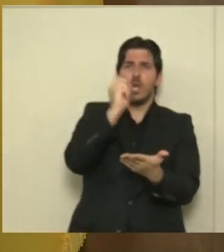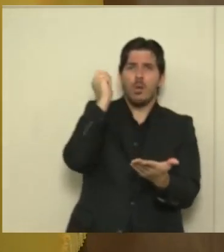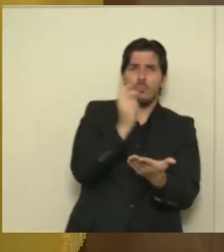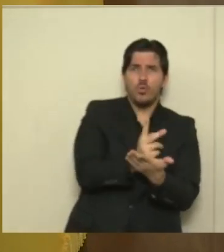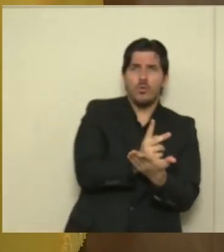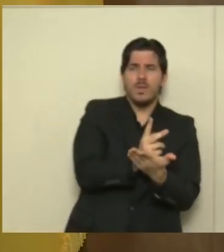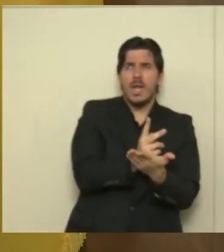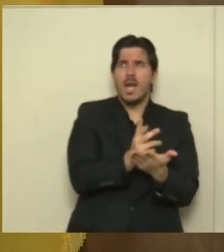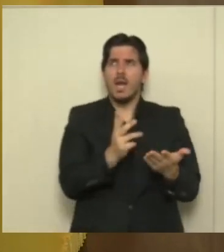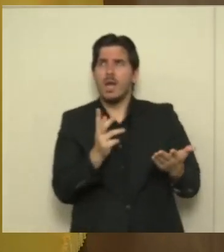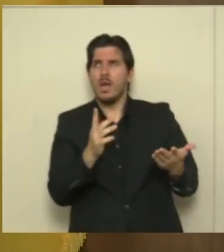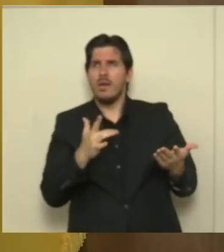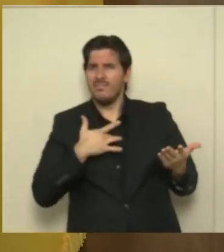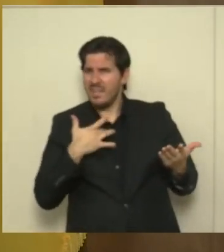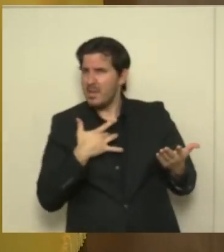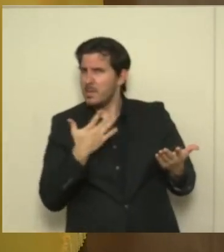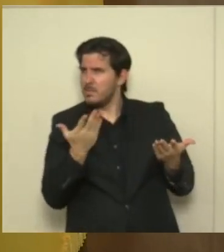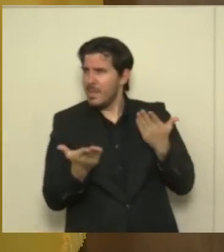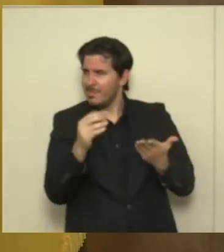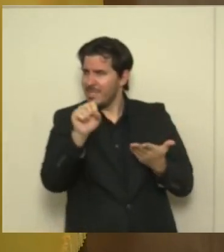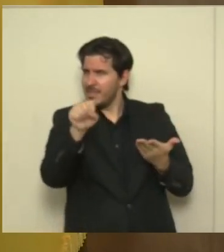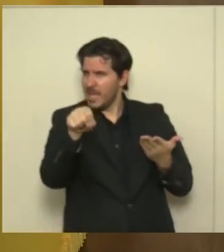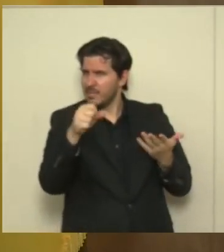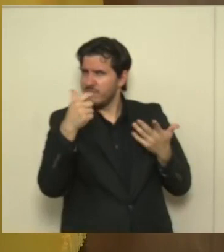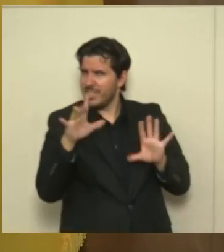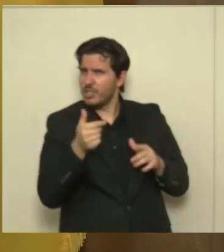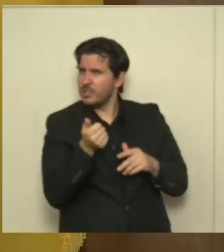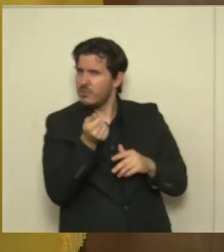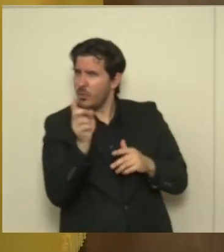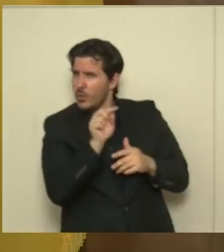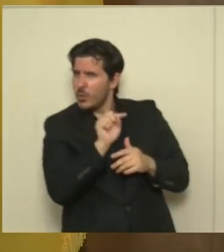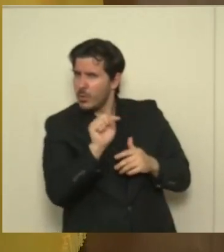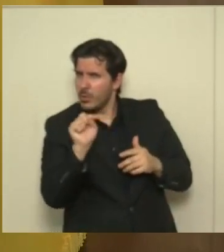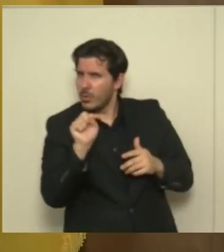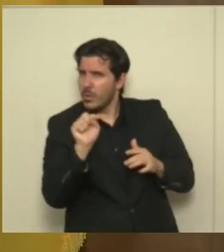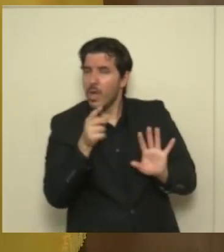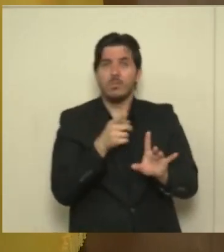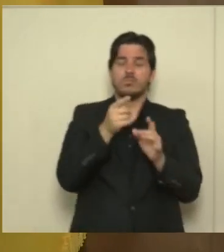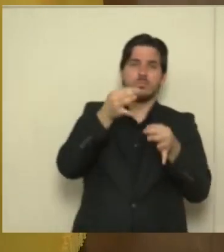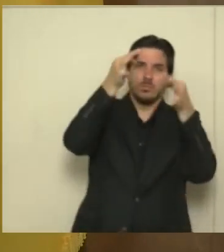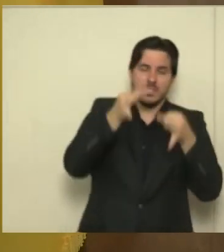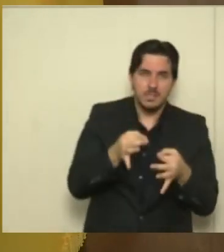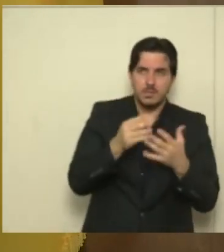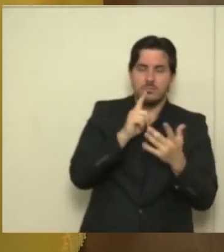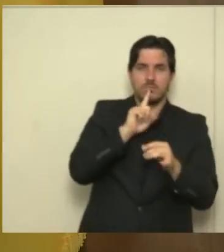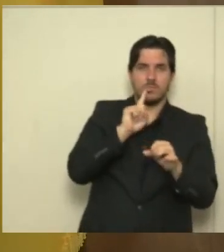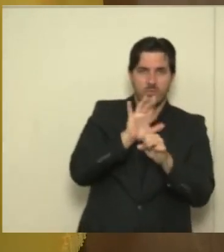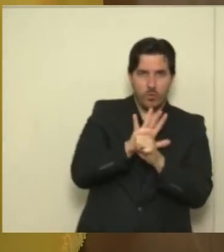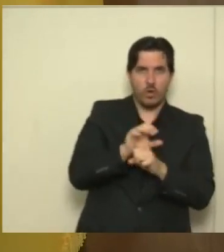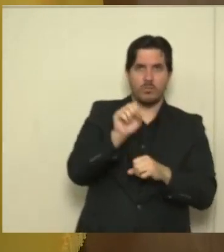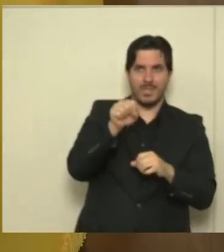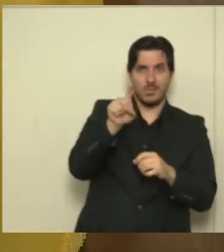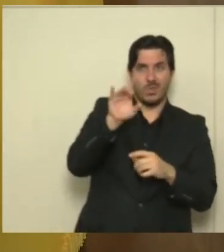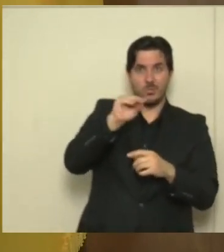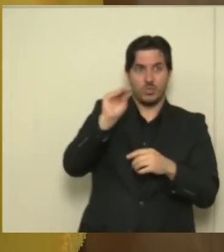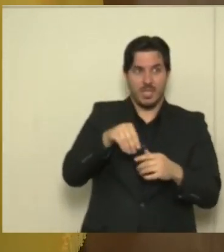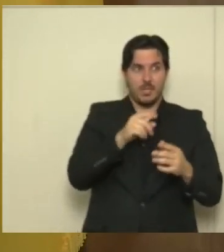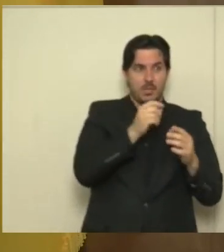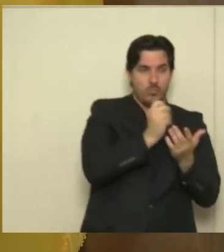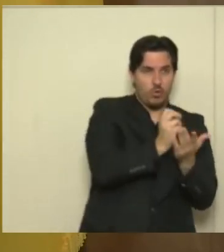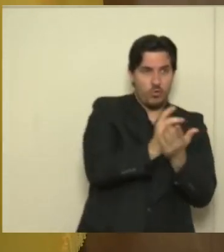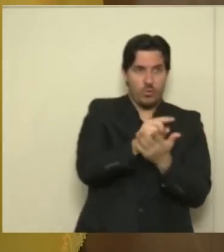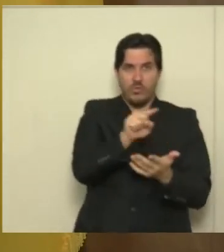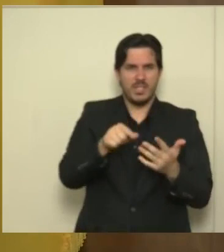about that, their COVID-safe practices, those conversations and discussions are ongoing and I think have been